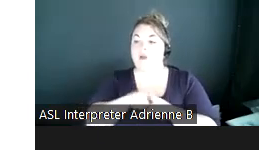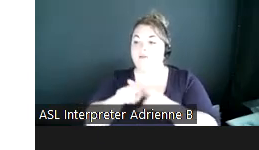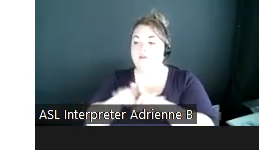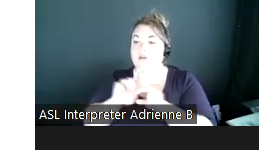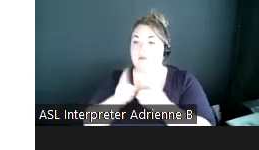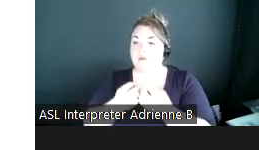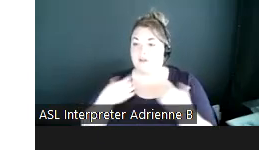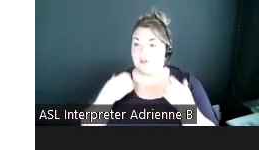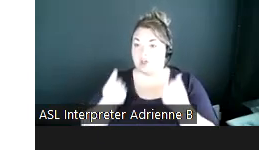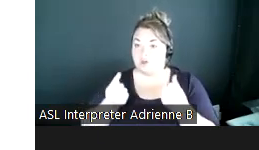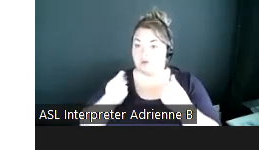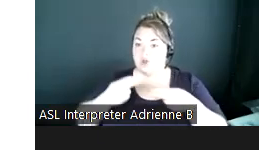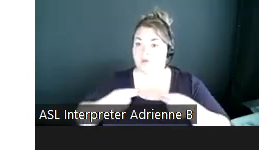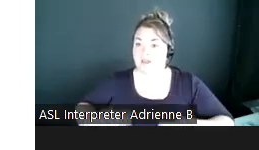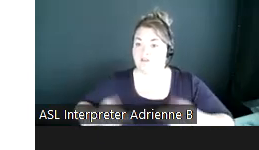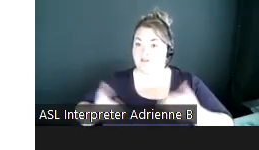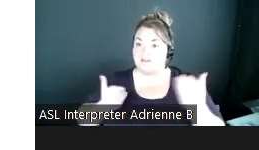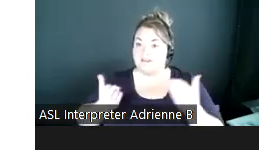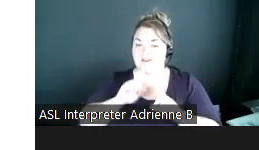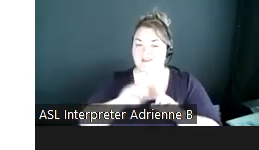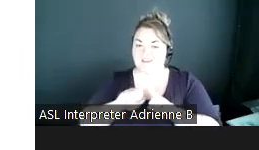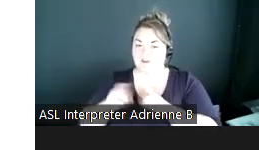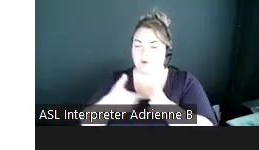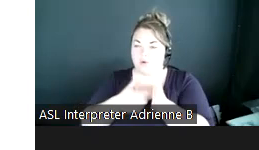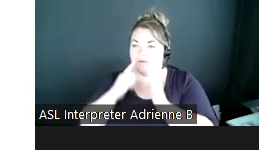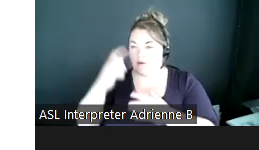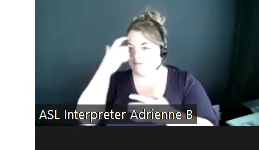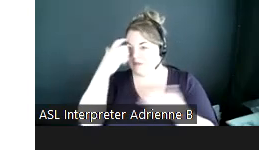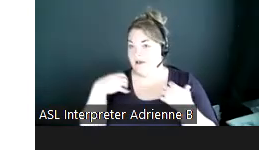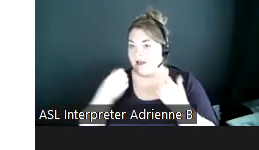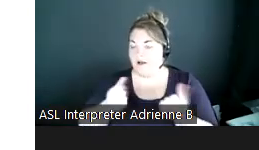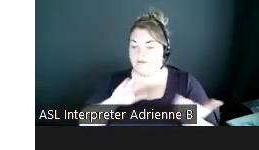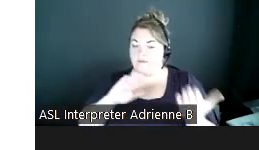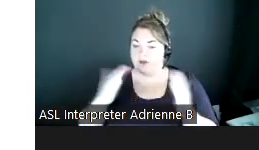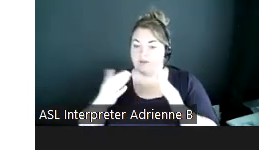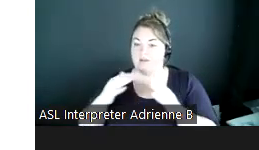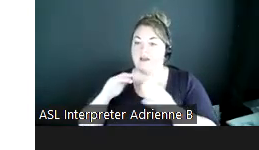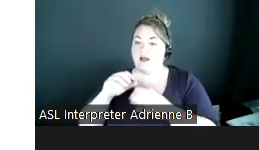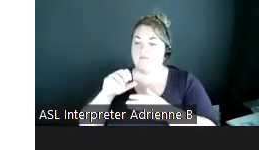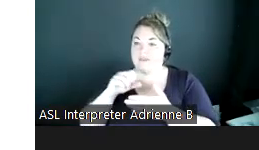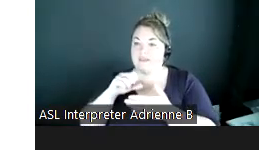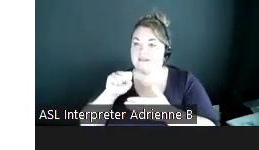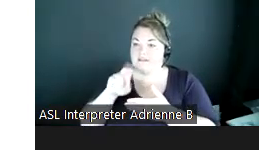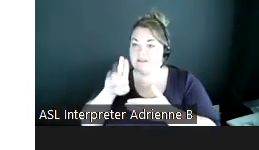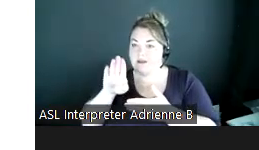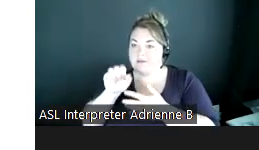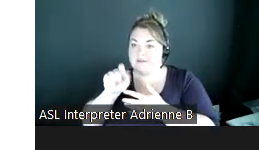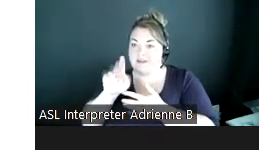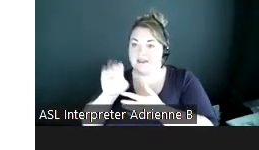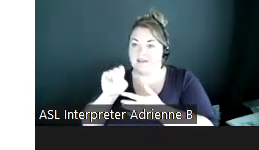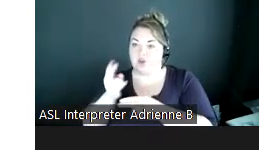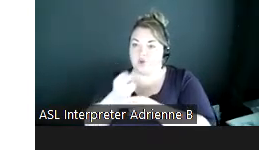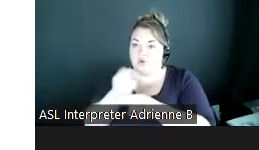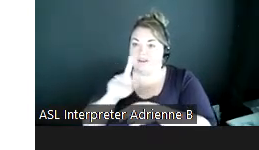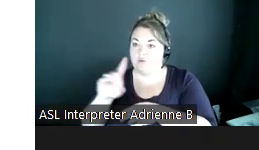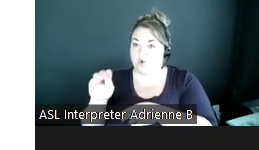Human Services. There are differing requirements for mental health versus substance use disorder. And this has created a lot of